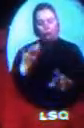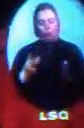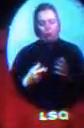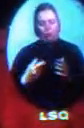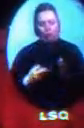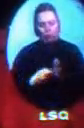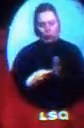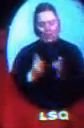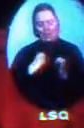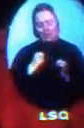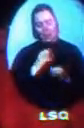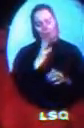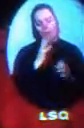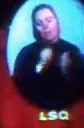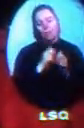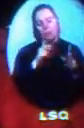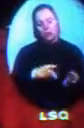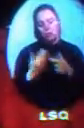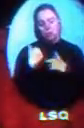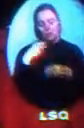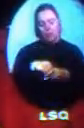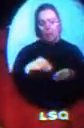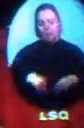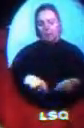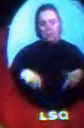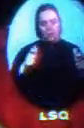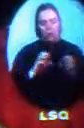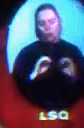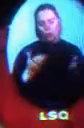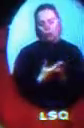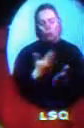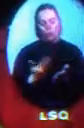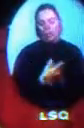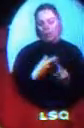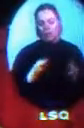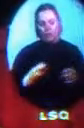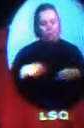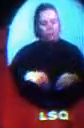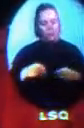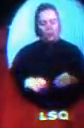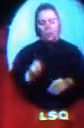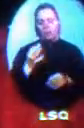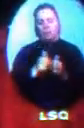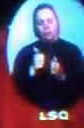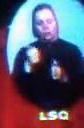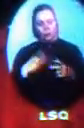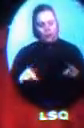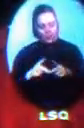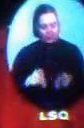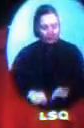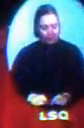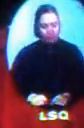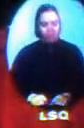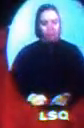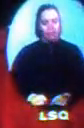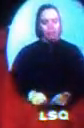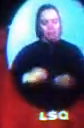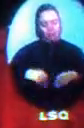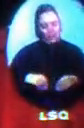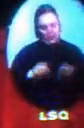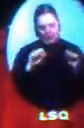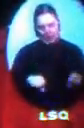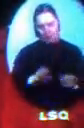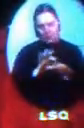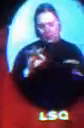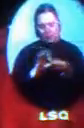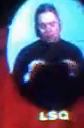The committee clerk has tried time and time again to find out and speak to the right person in the department and still